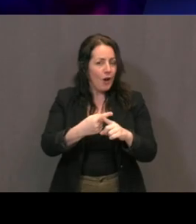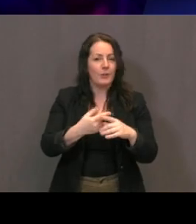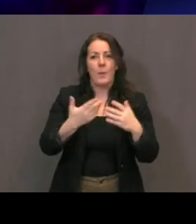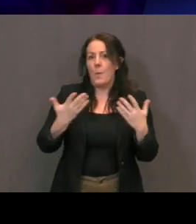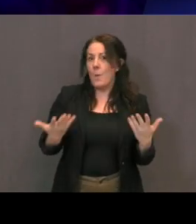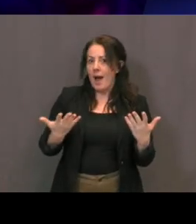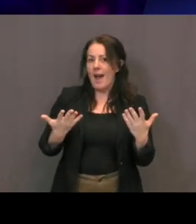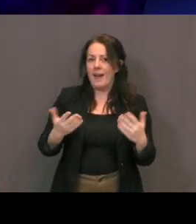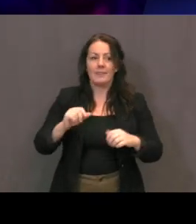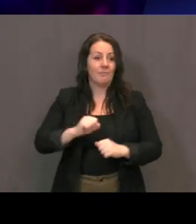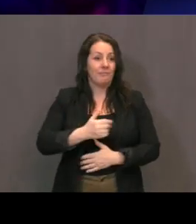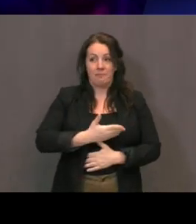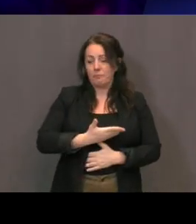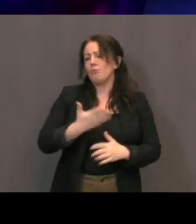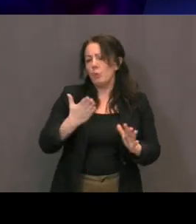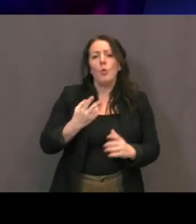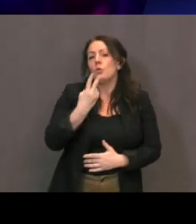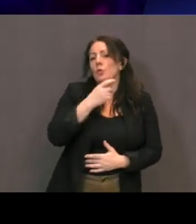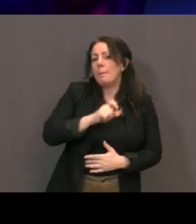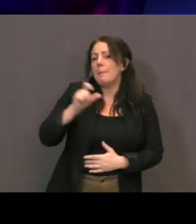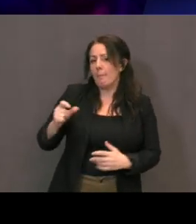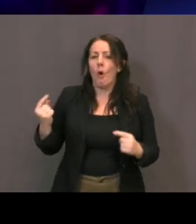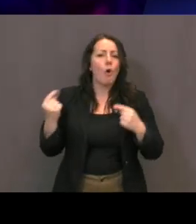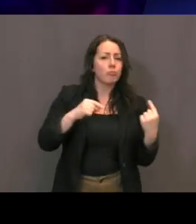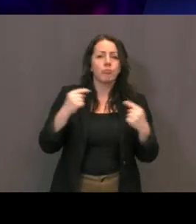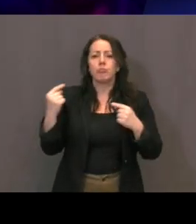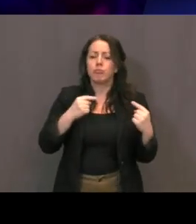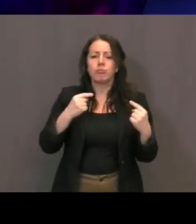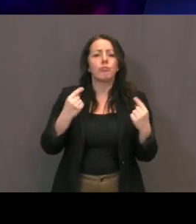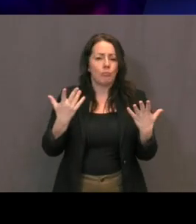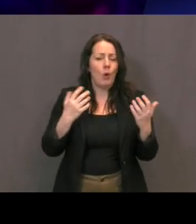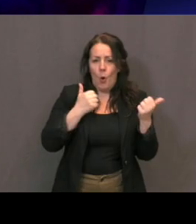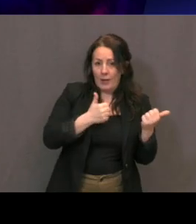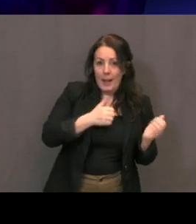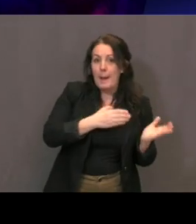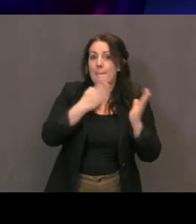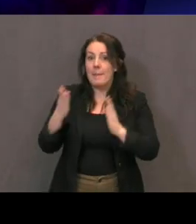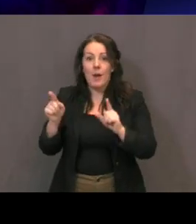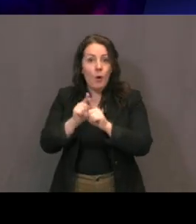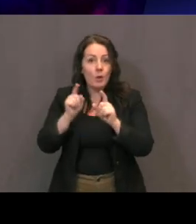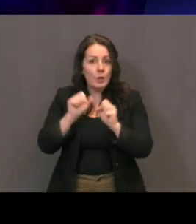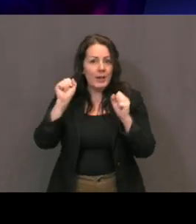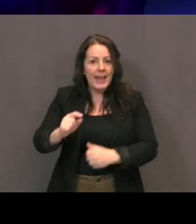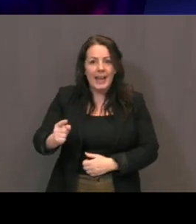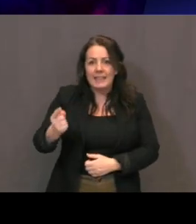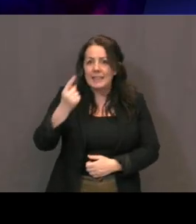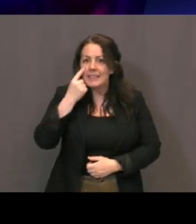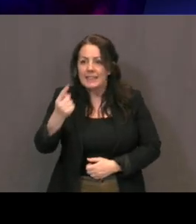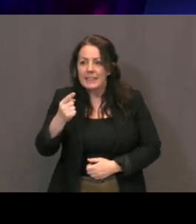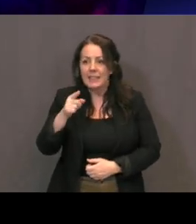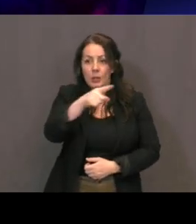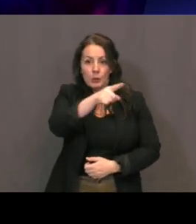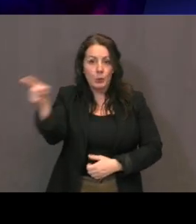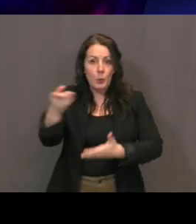the audience and what the impact of their arguments is on you. So, first of all, the motion. You see it